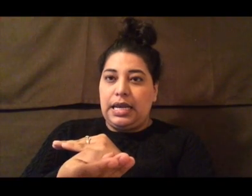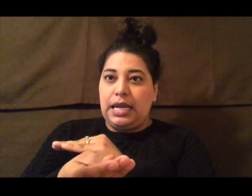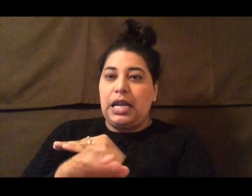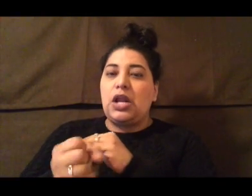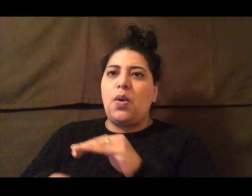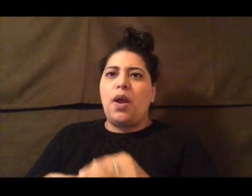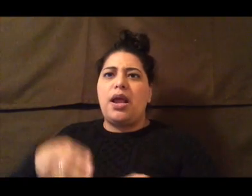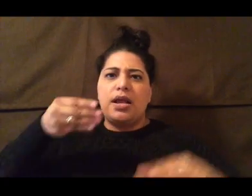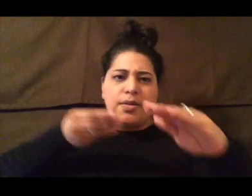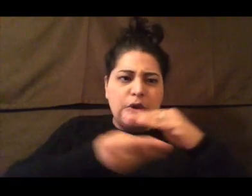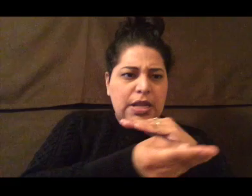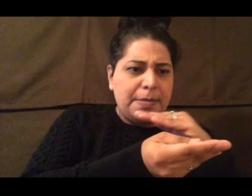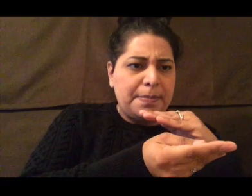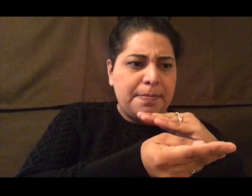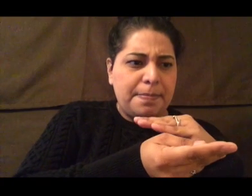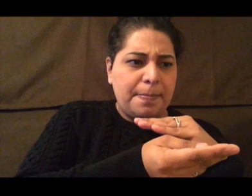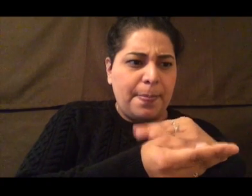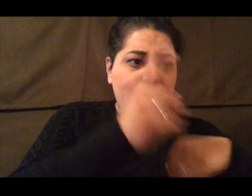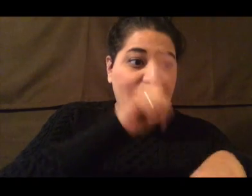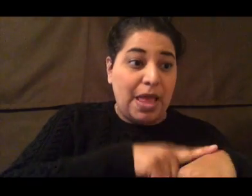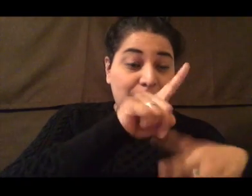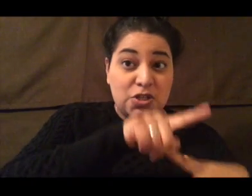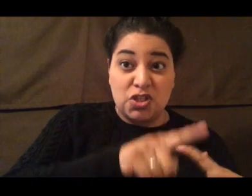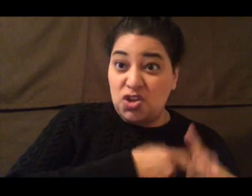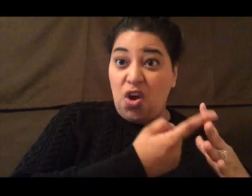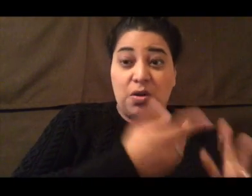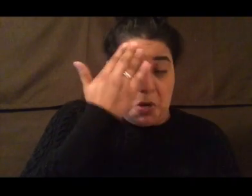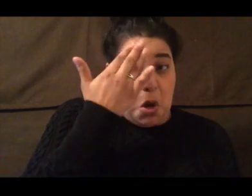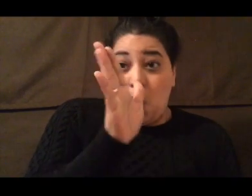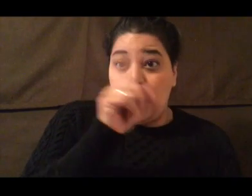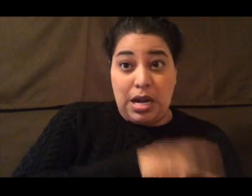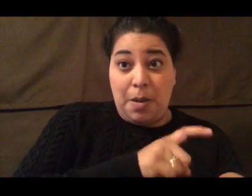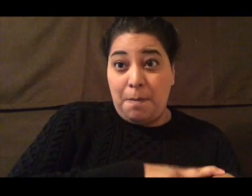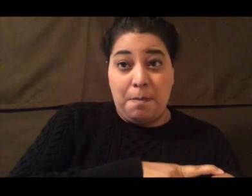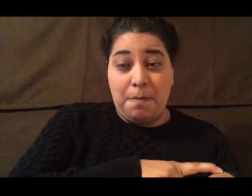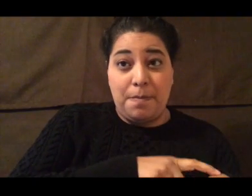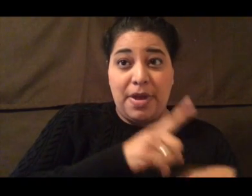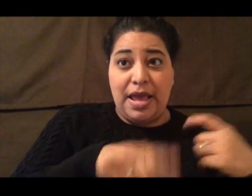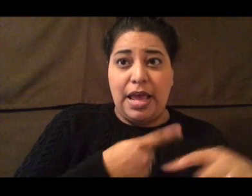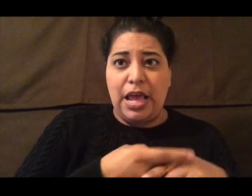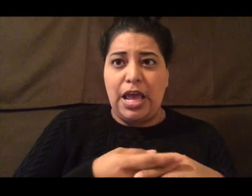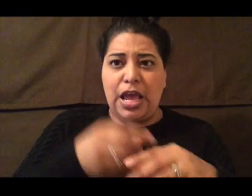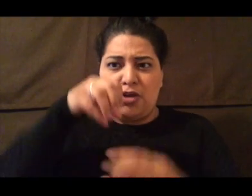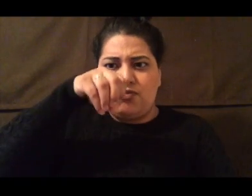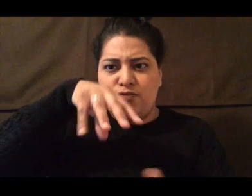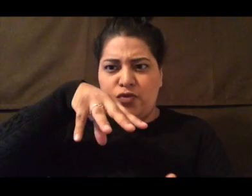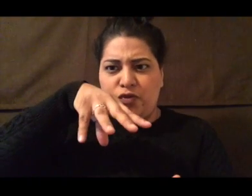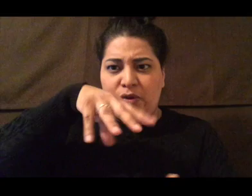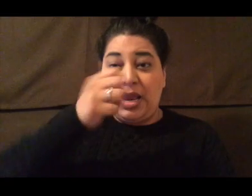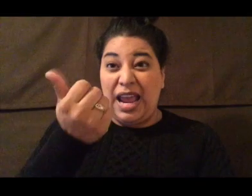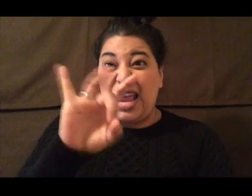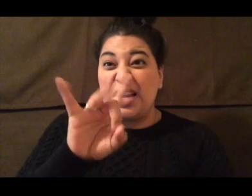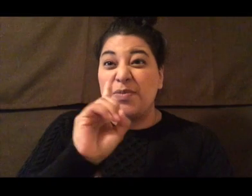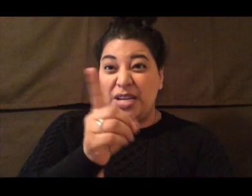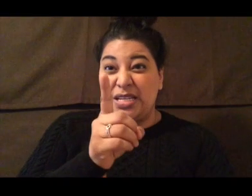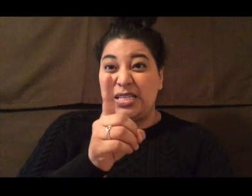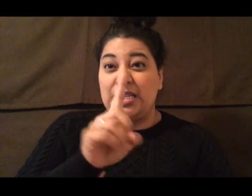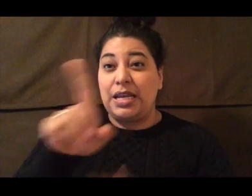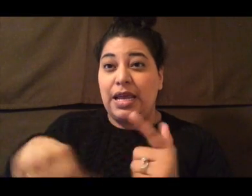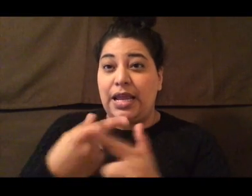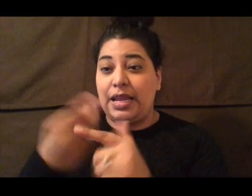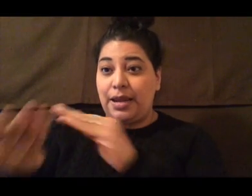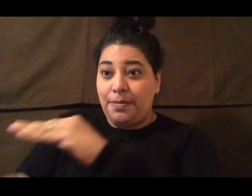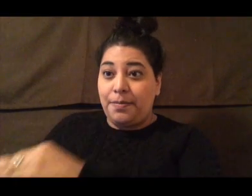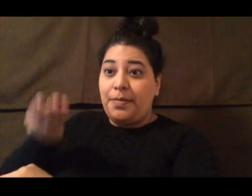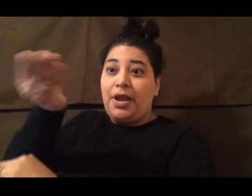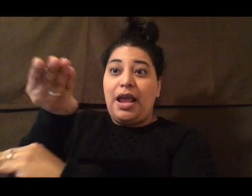the oven? Okay, so he puts the pizza in. That's the time we don't know. It cooks for 18 minutes.